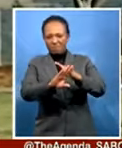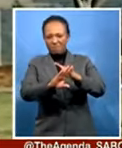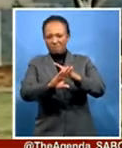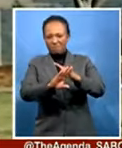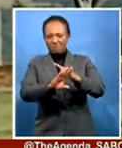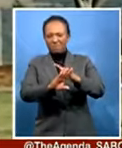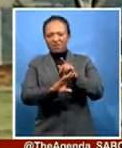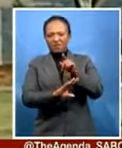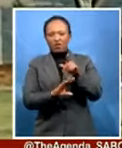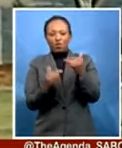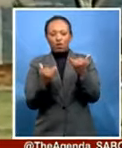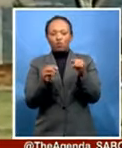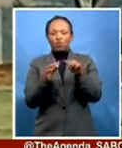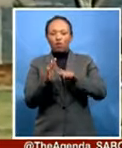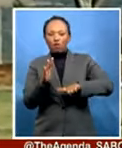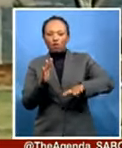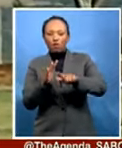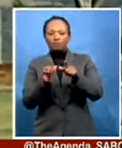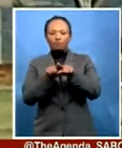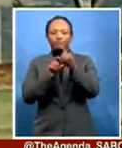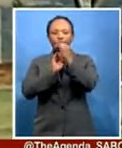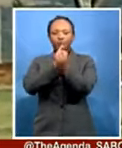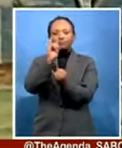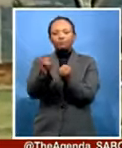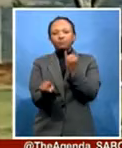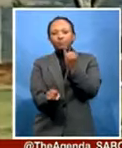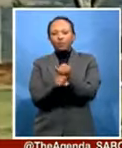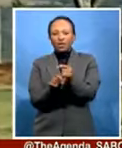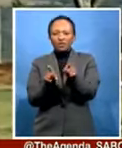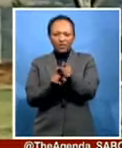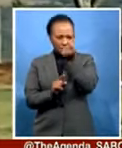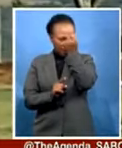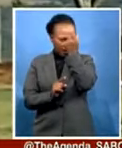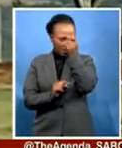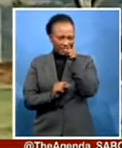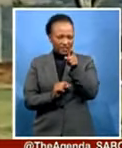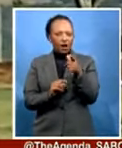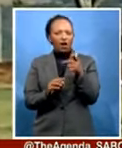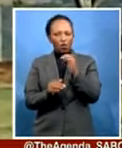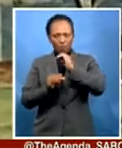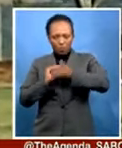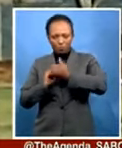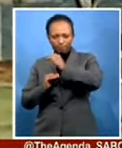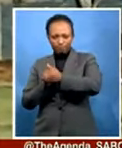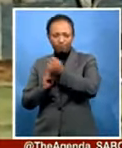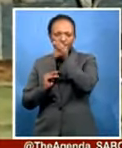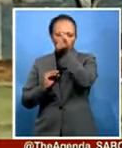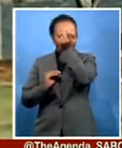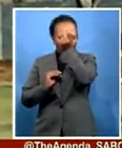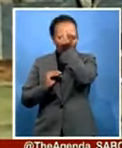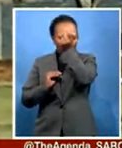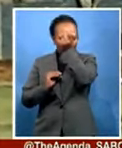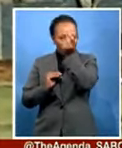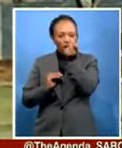international populations to understand that we're protecting this horn, and using the tools of science